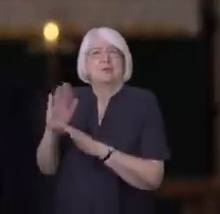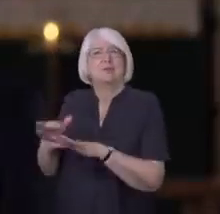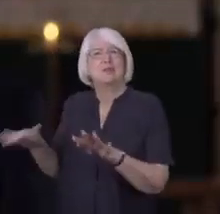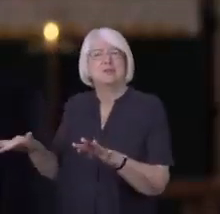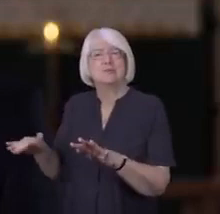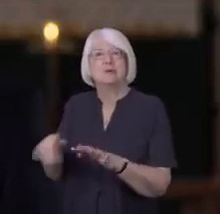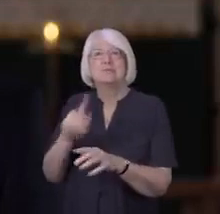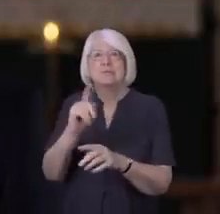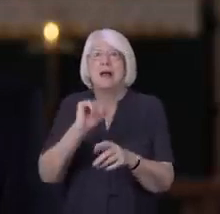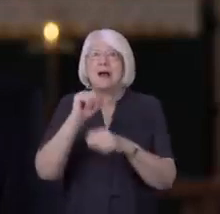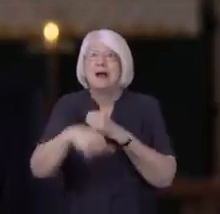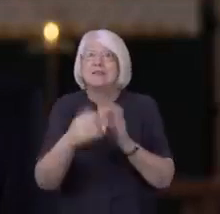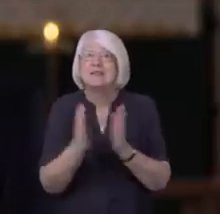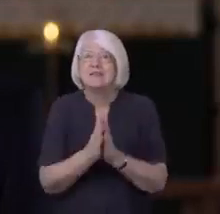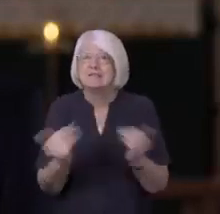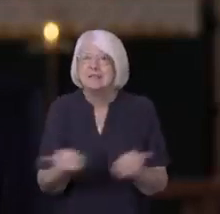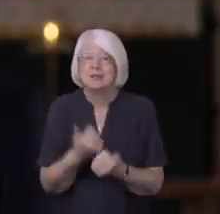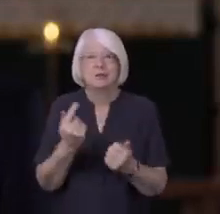website,